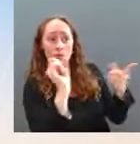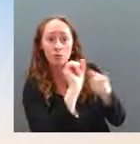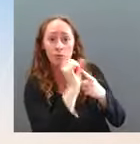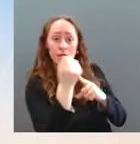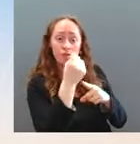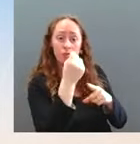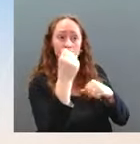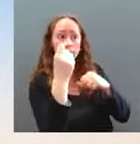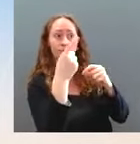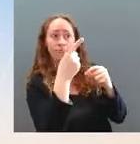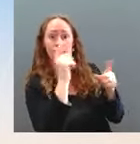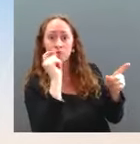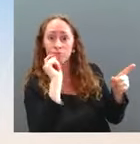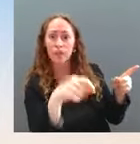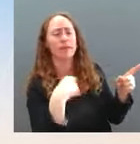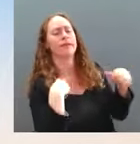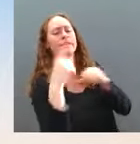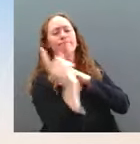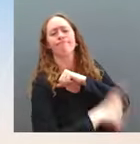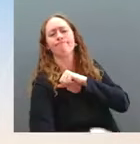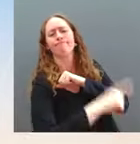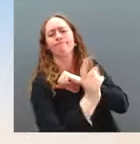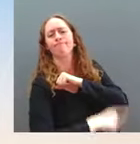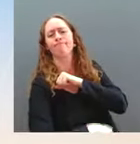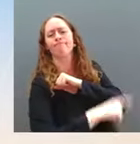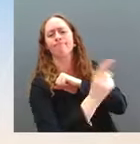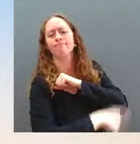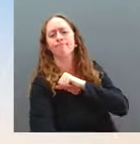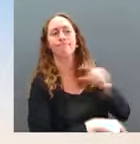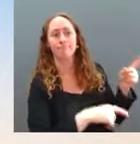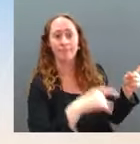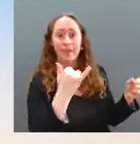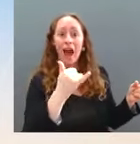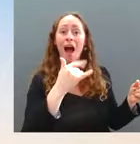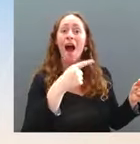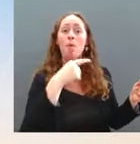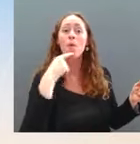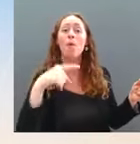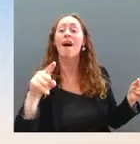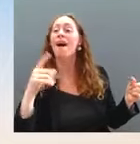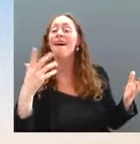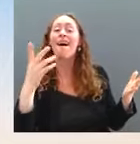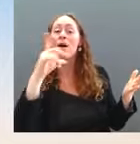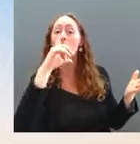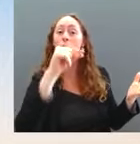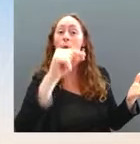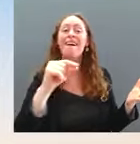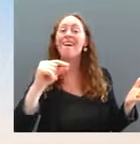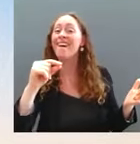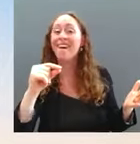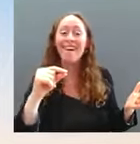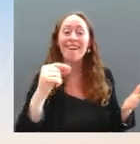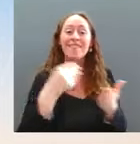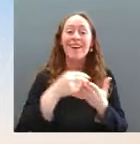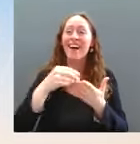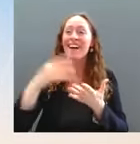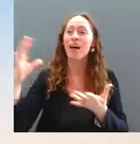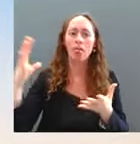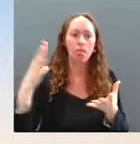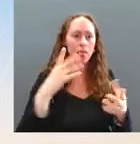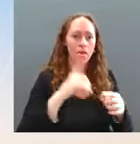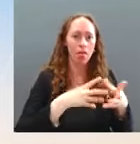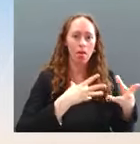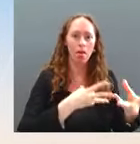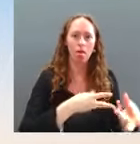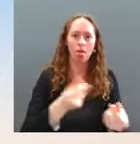us. I don't have any predictions about future sanctions. I would leave that at the comments of the Treasury Secretary. Given how intertwined our economies are, could we really